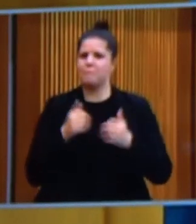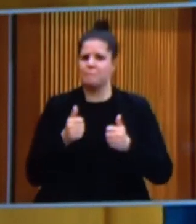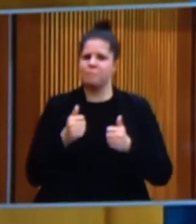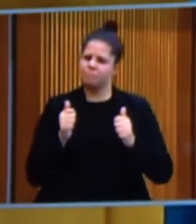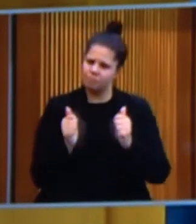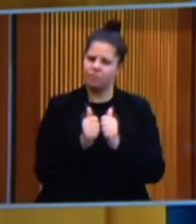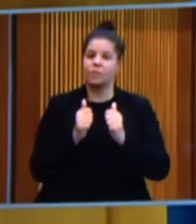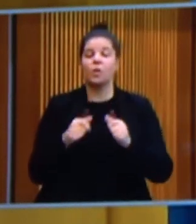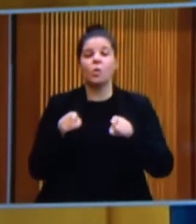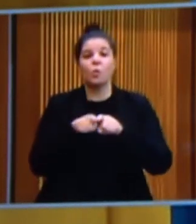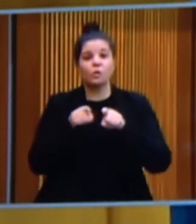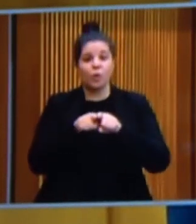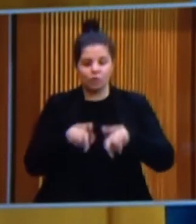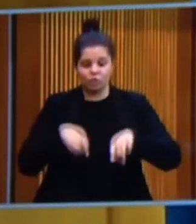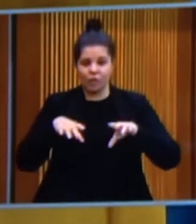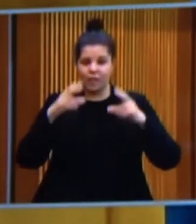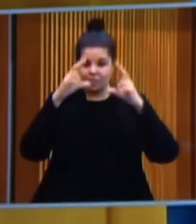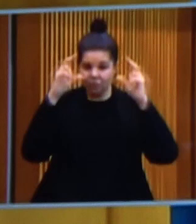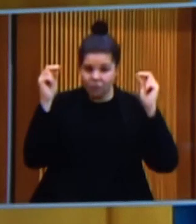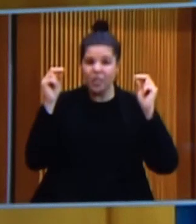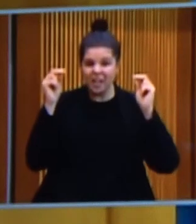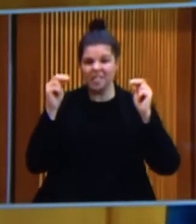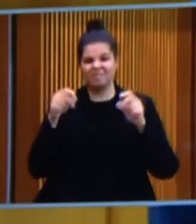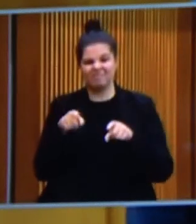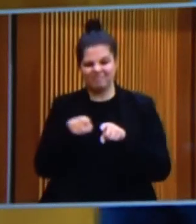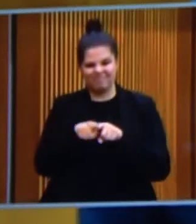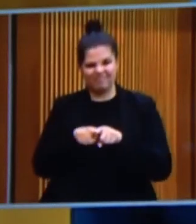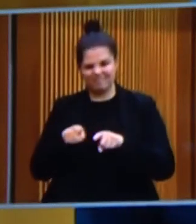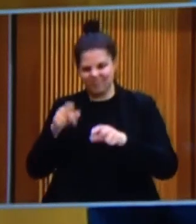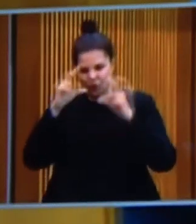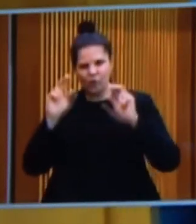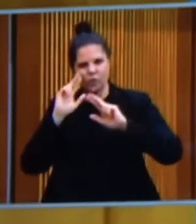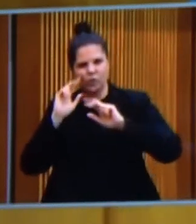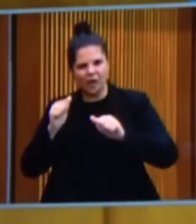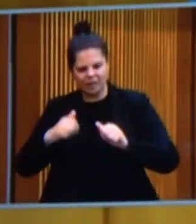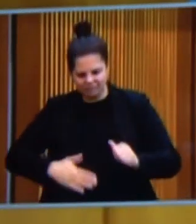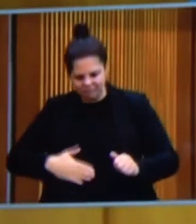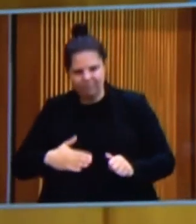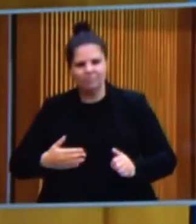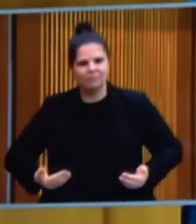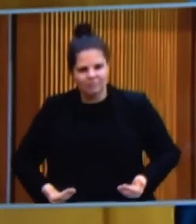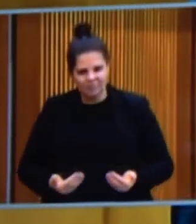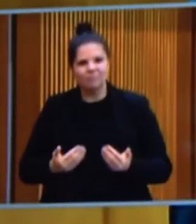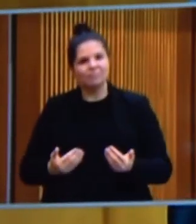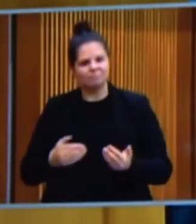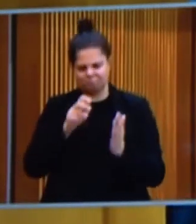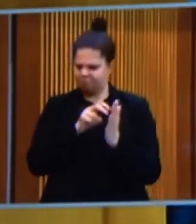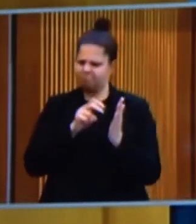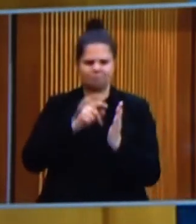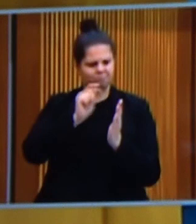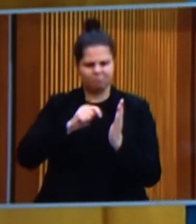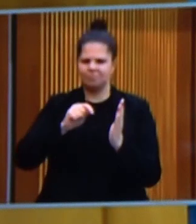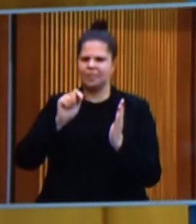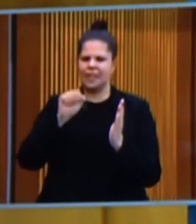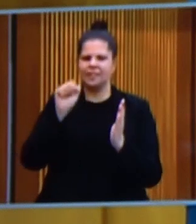Australian Nursing and Midwifery Federation has also signed on, and Annie Butler will be making statements from Victoria.